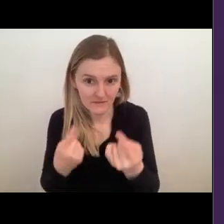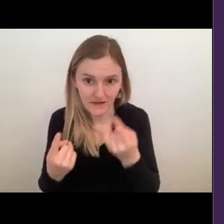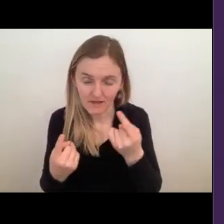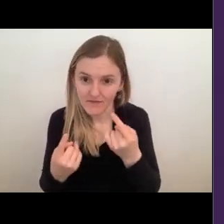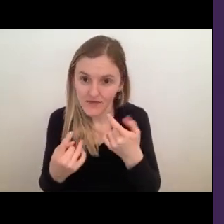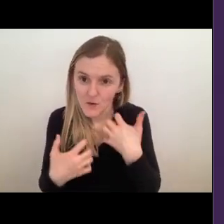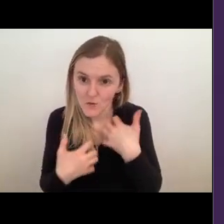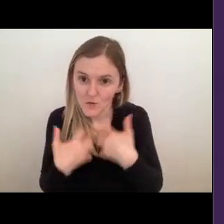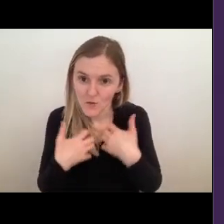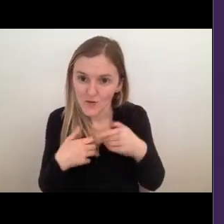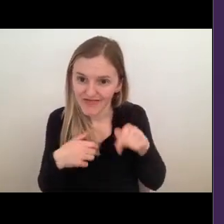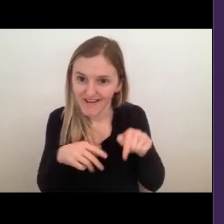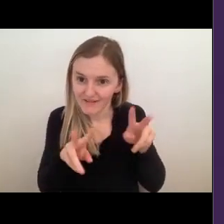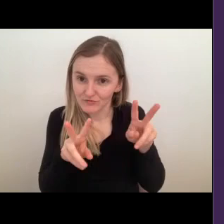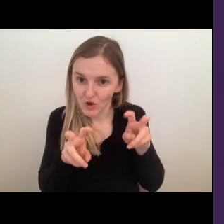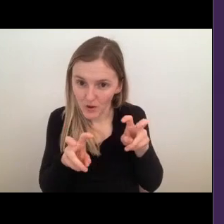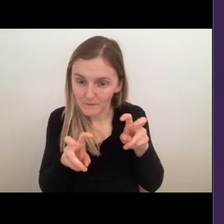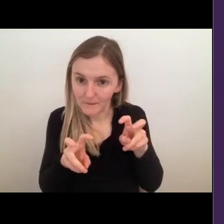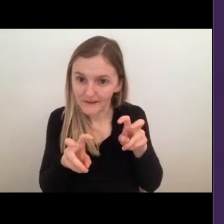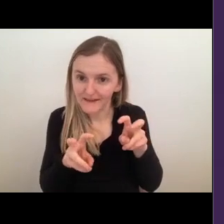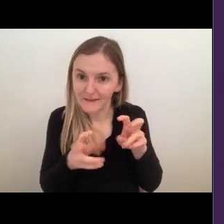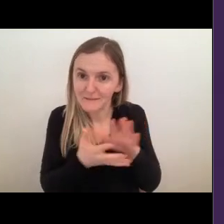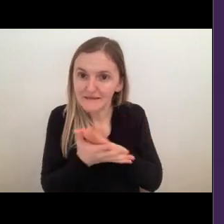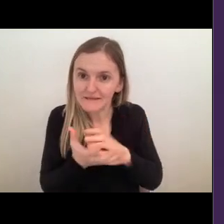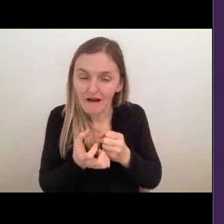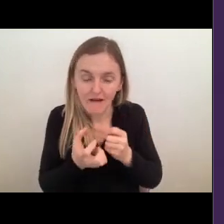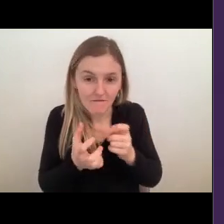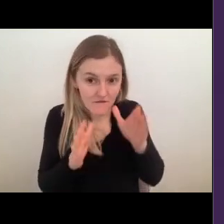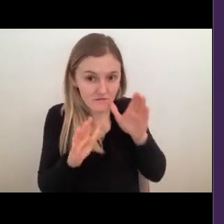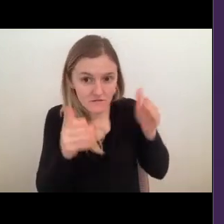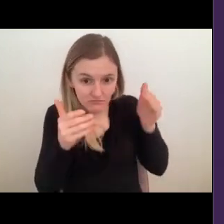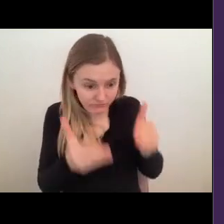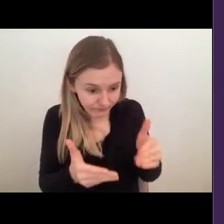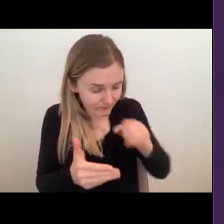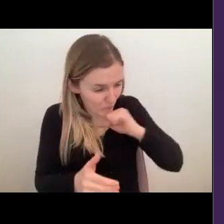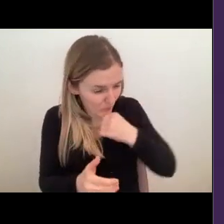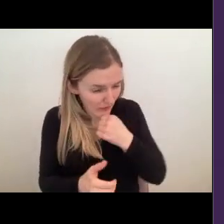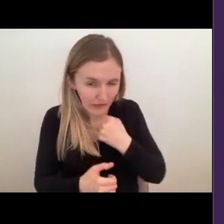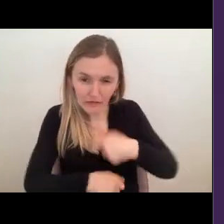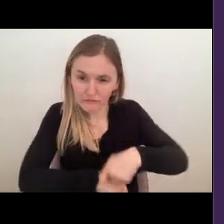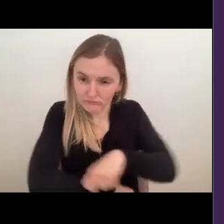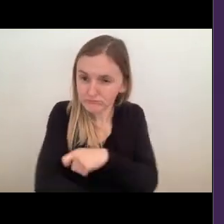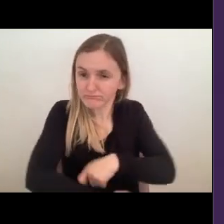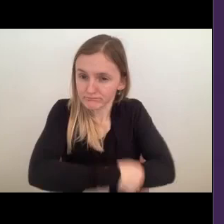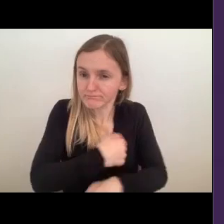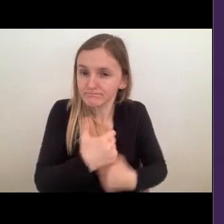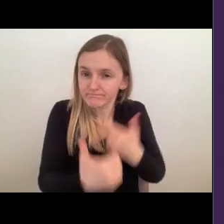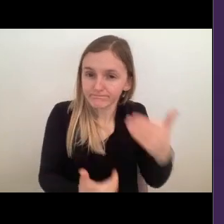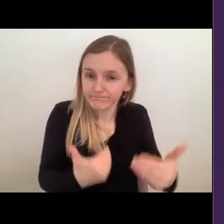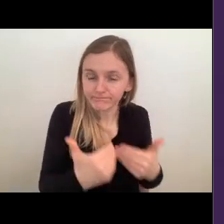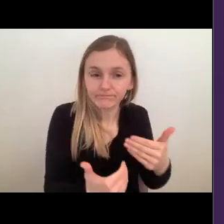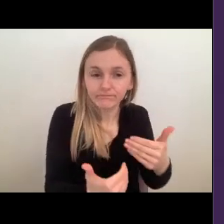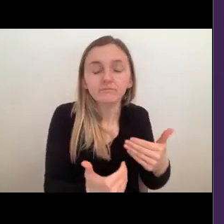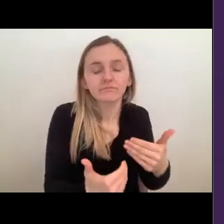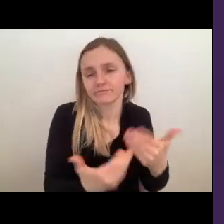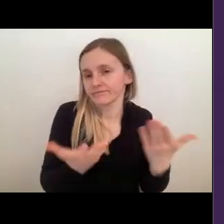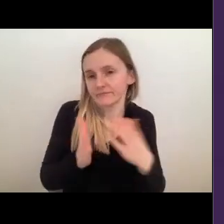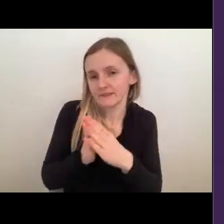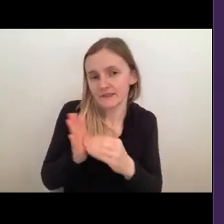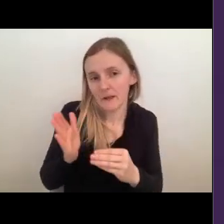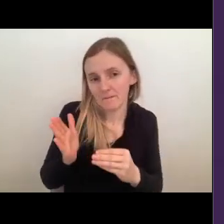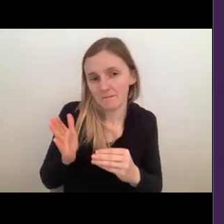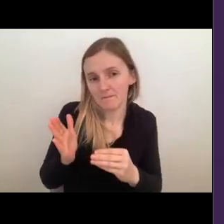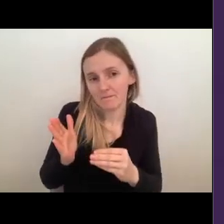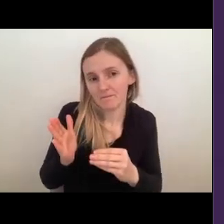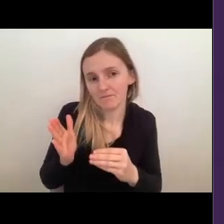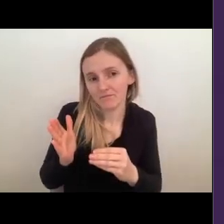motivated by something, they often give it absolutely 100%. So for example, you know, if they are doing a